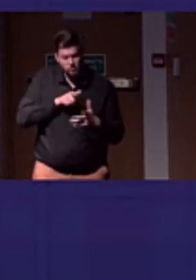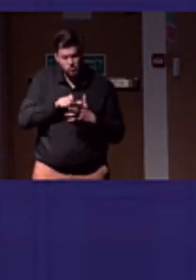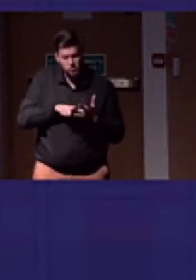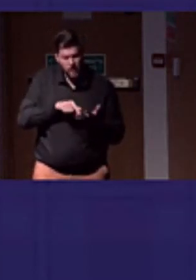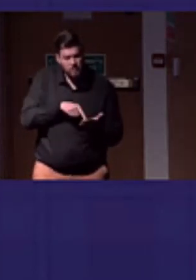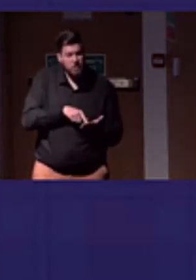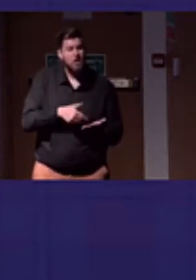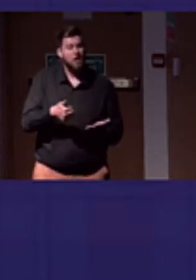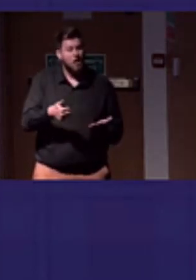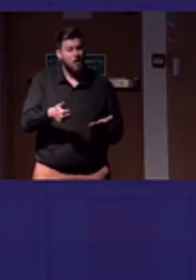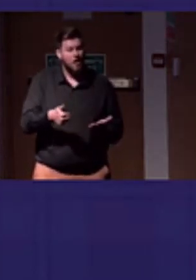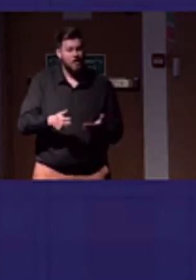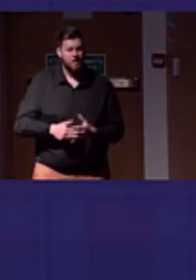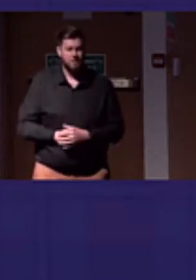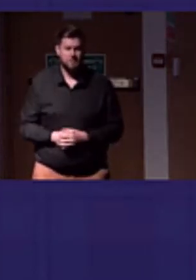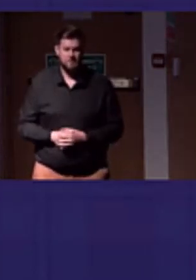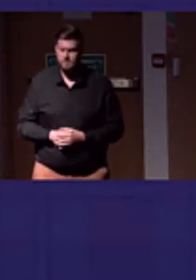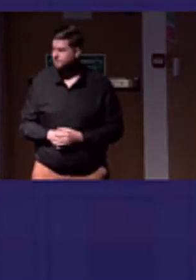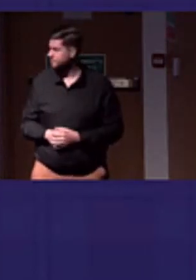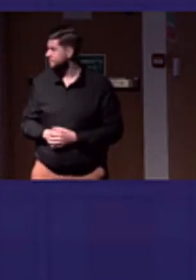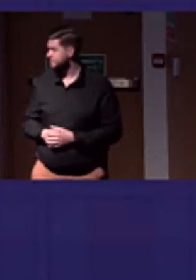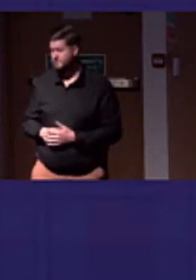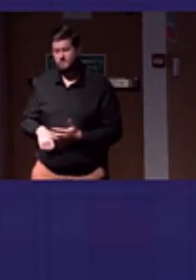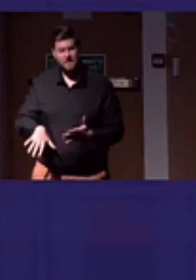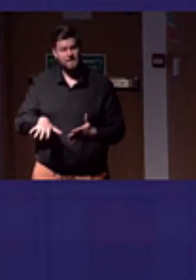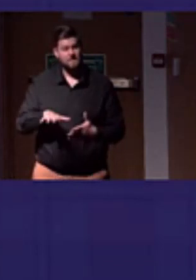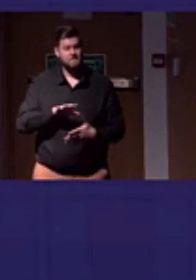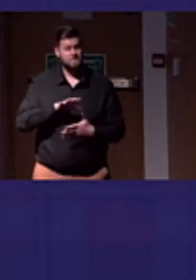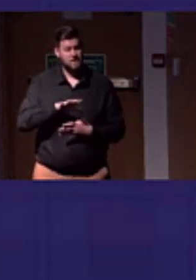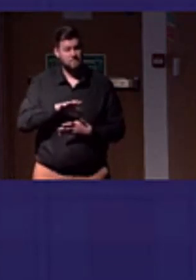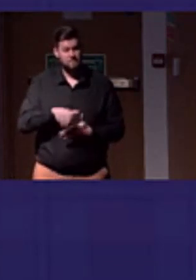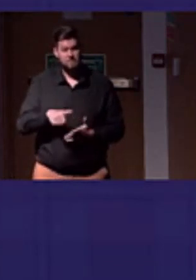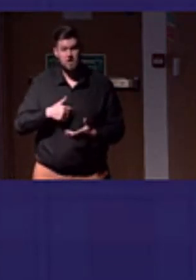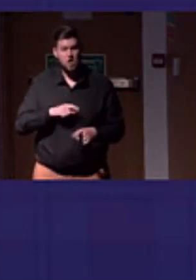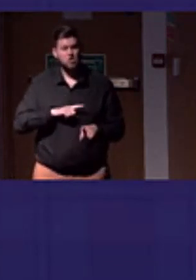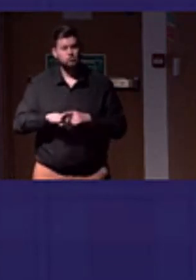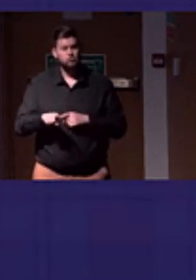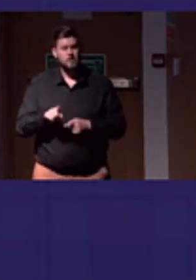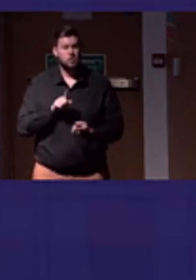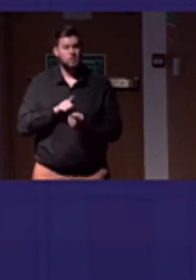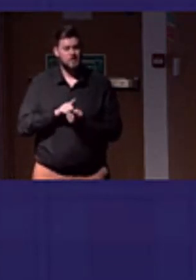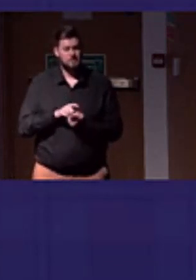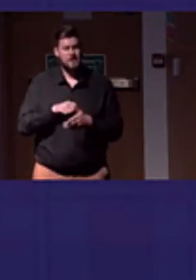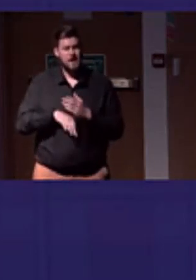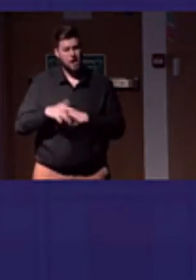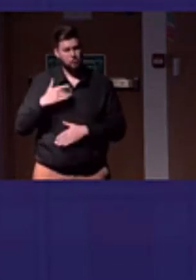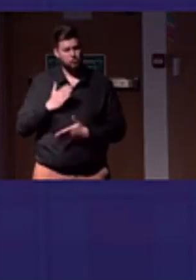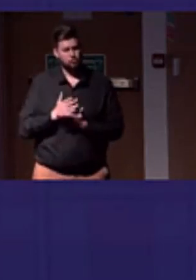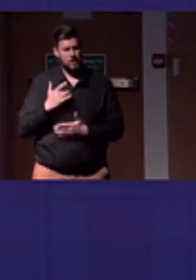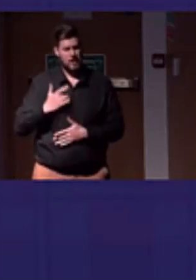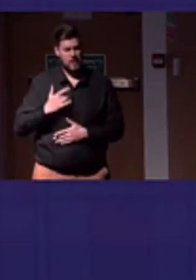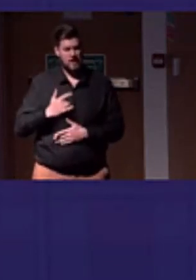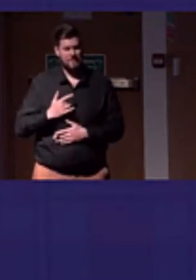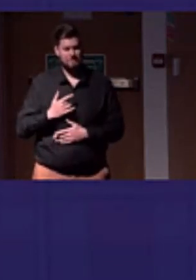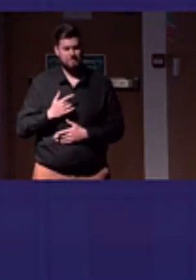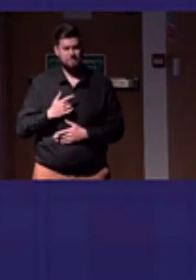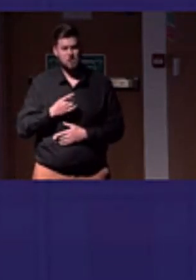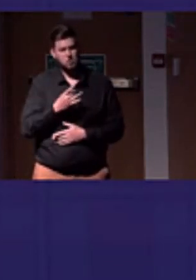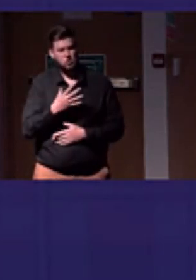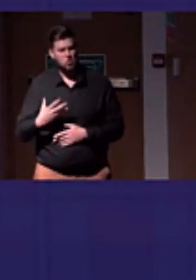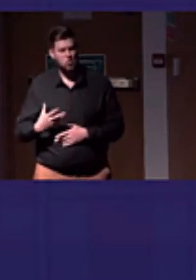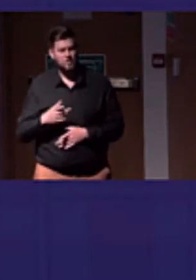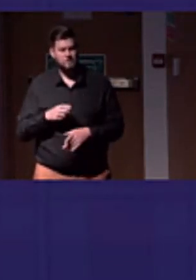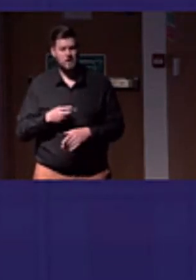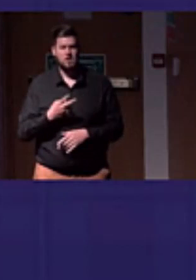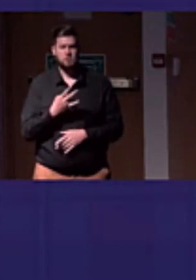that. And 5th, we're going to try to meet twice a year IRL to reconnect. But that's it. Meet